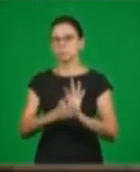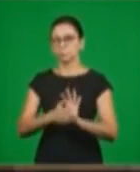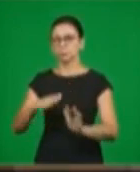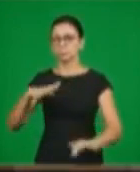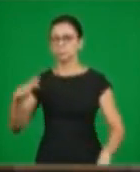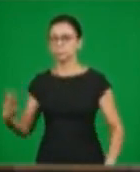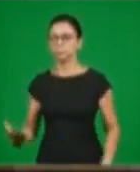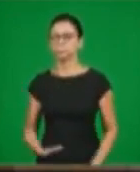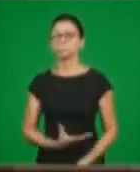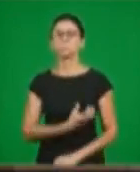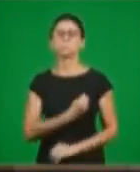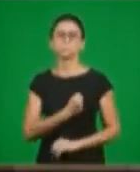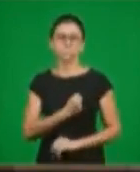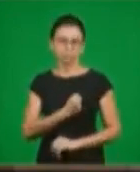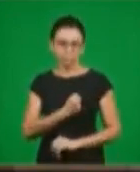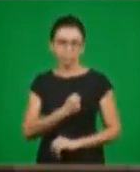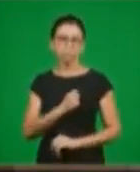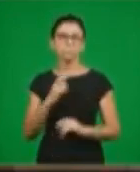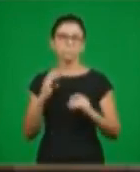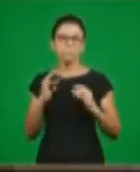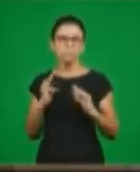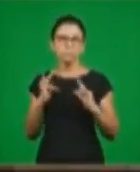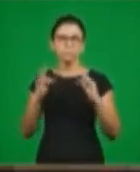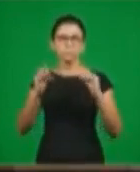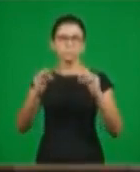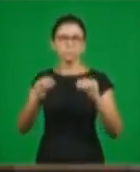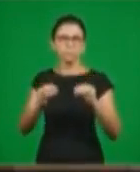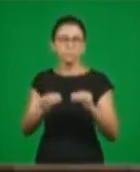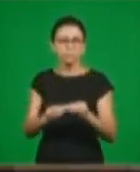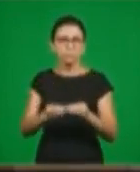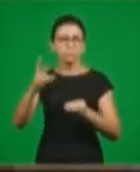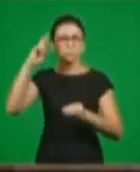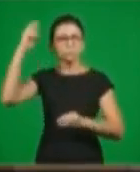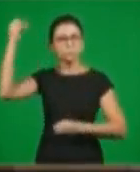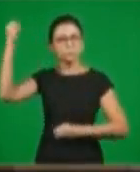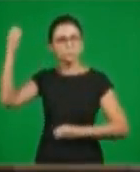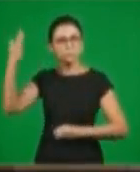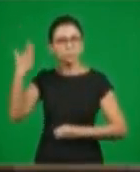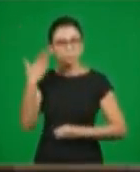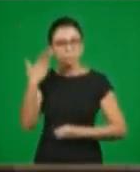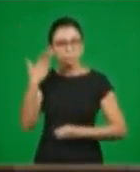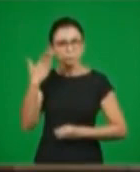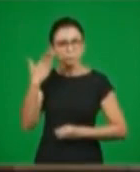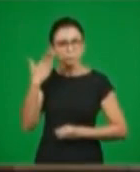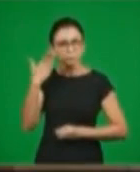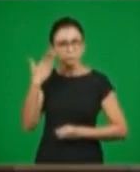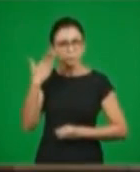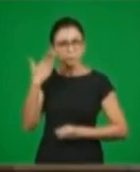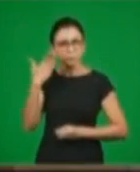everything, it is disposable to the Christian at this time.